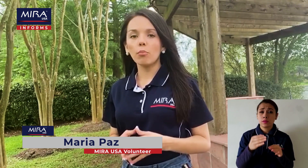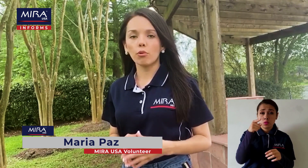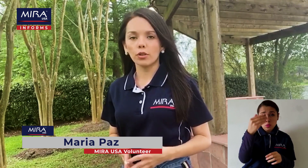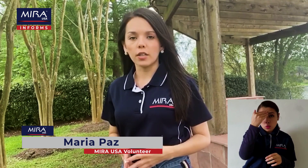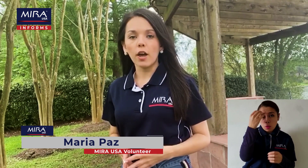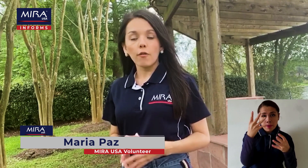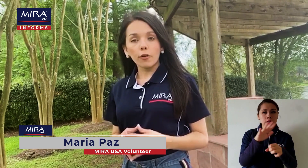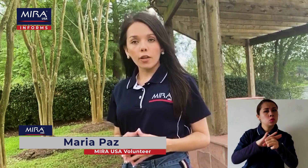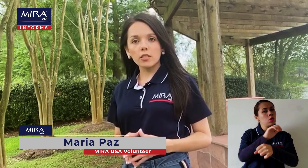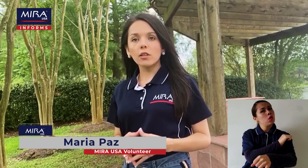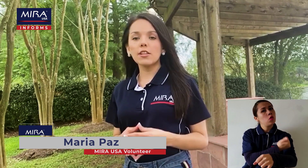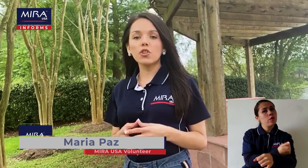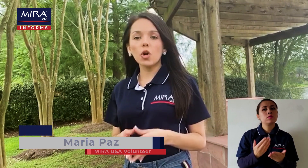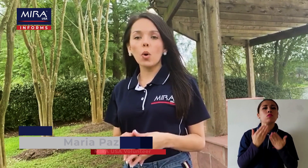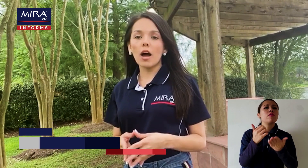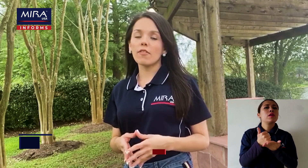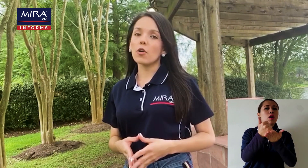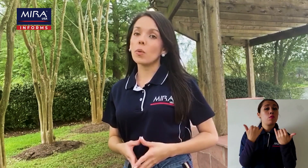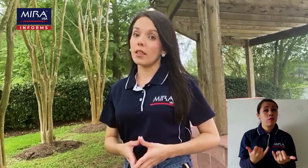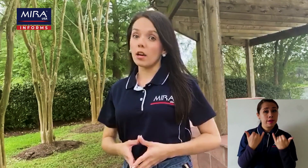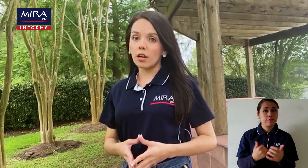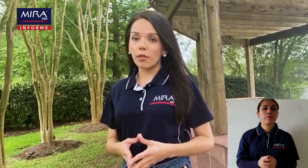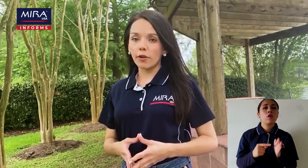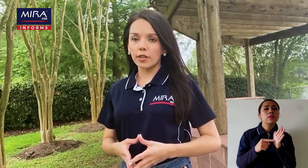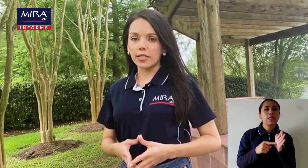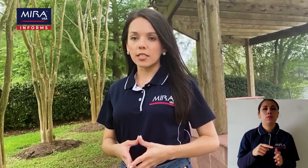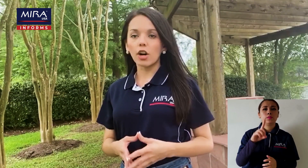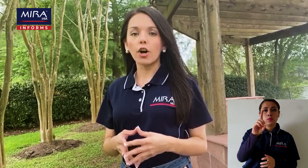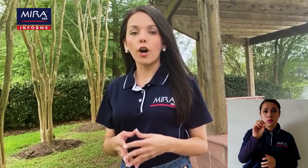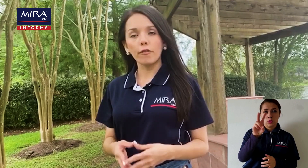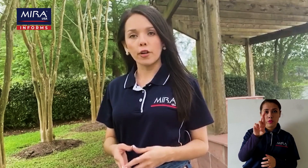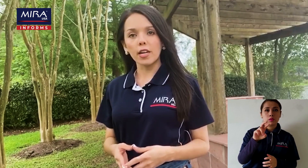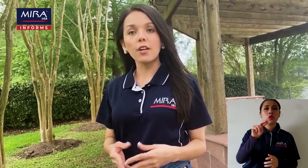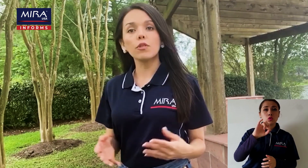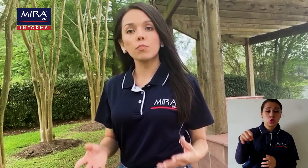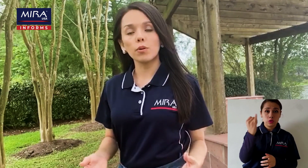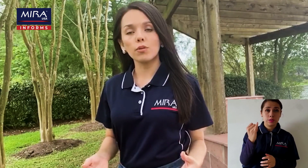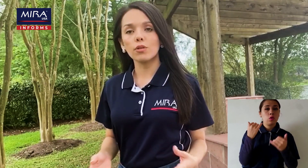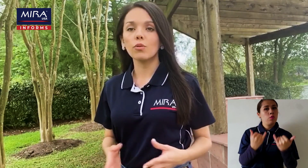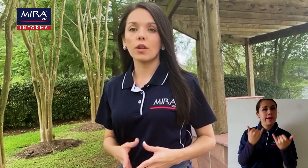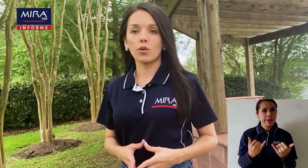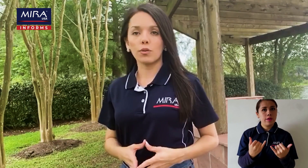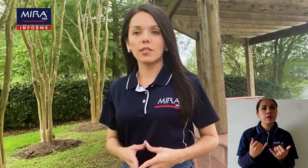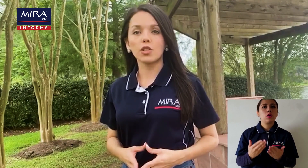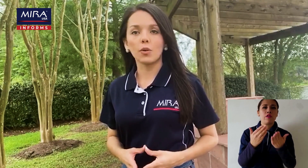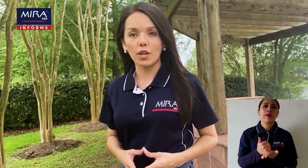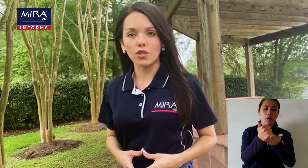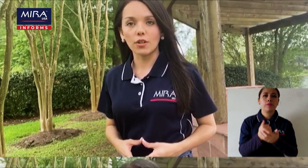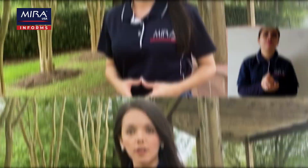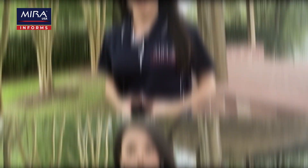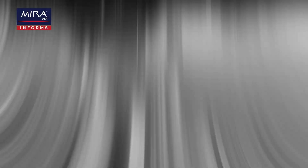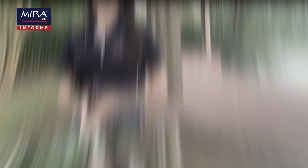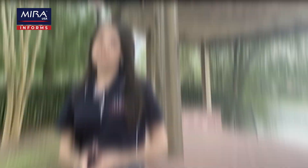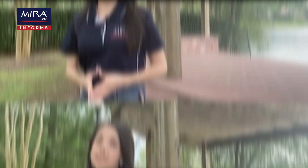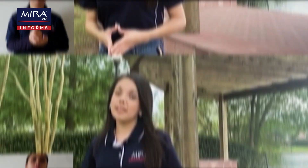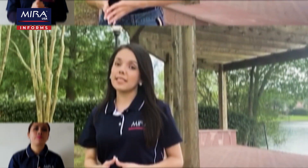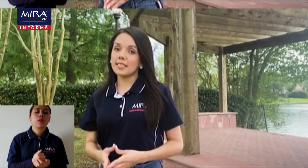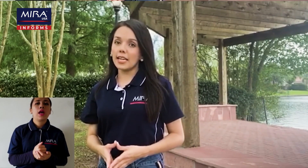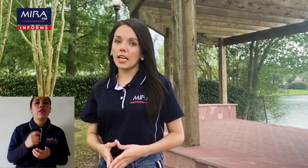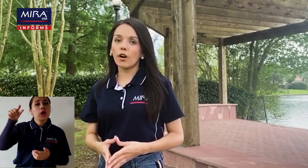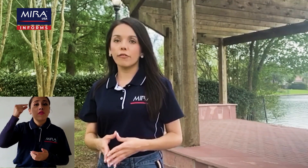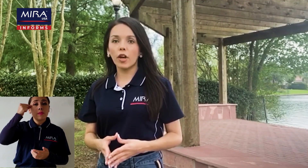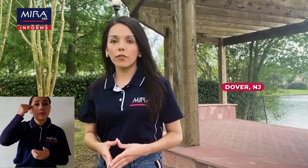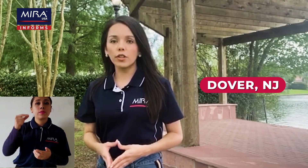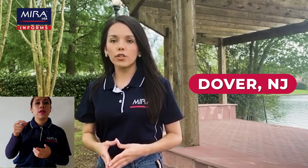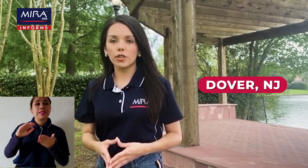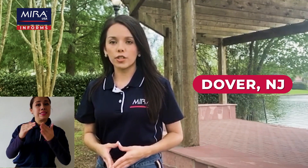very important for us to let you know about what local authorities are offering in response to the current situation. In the